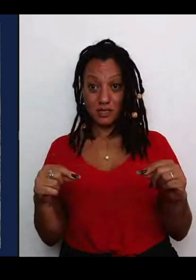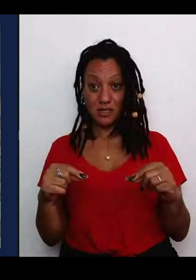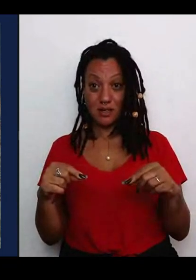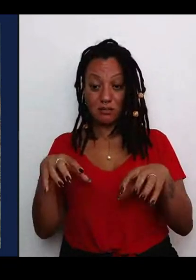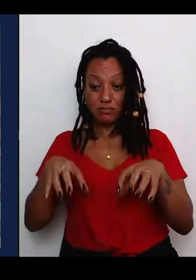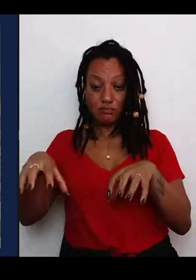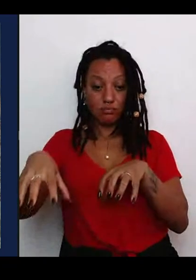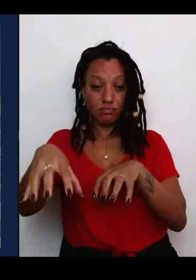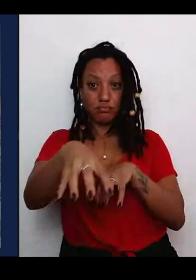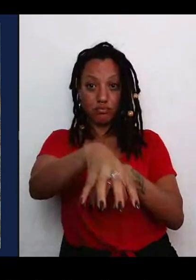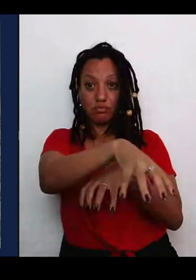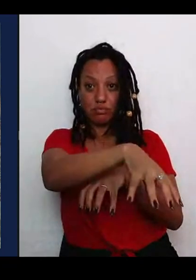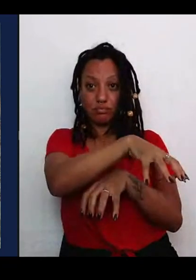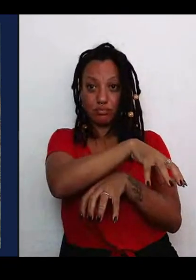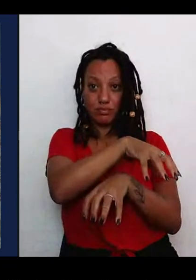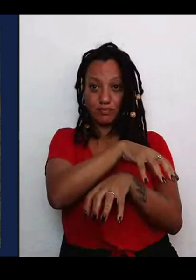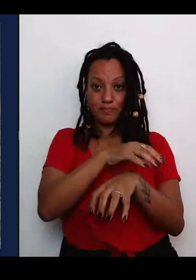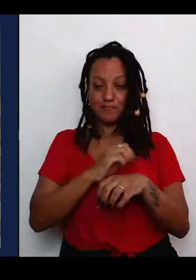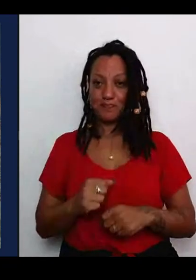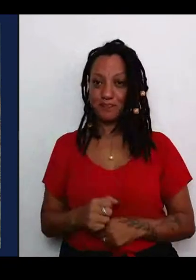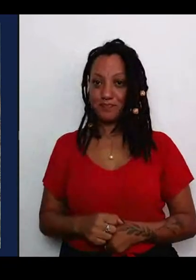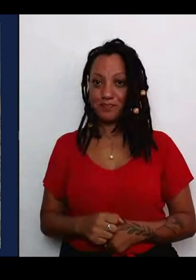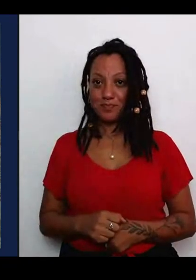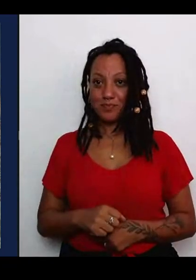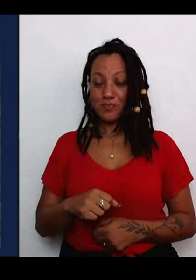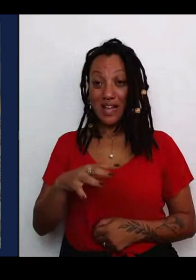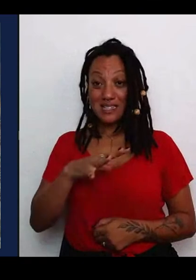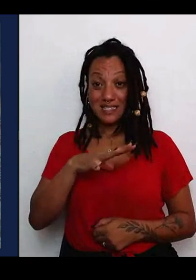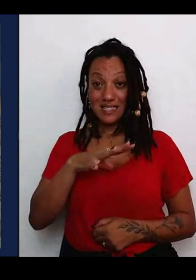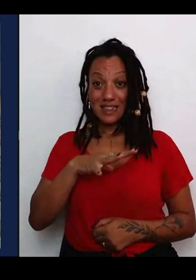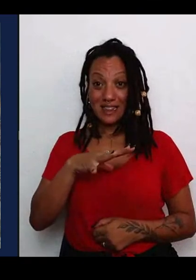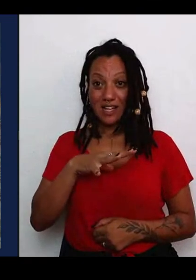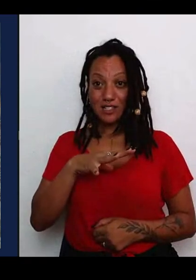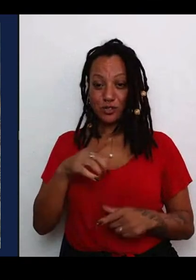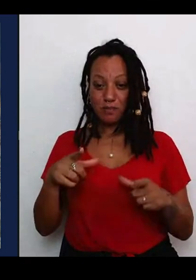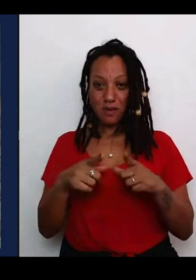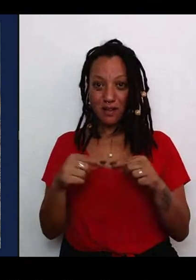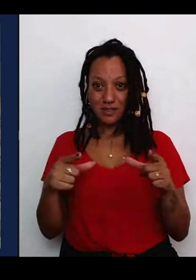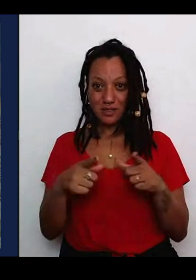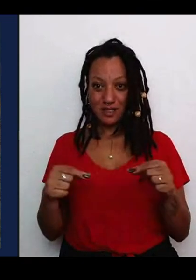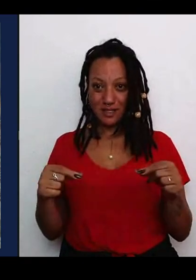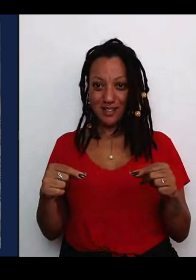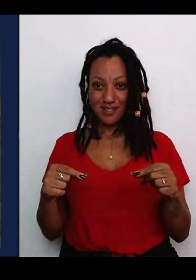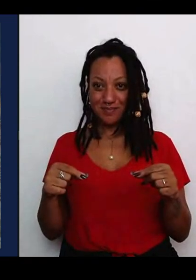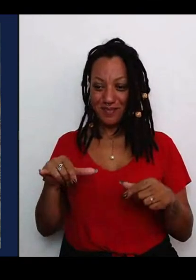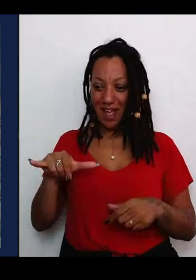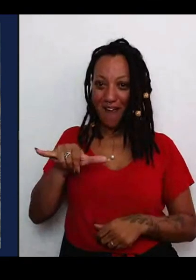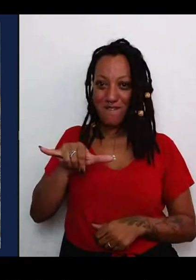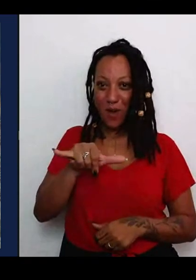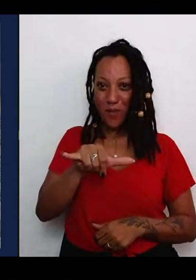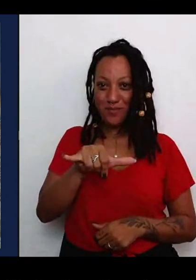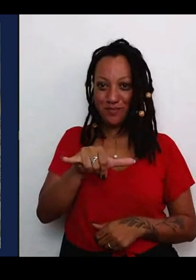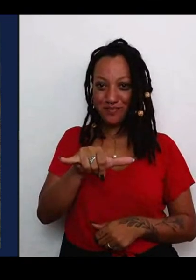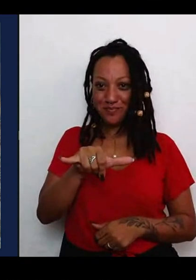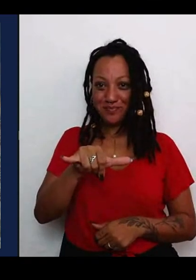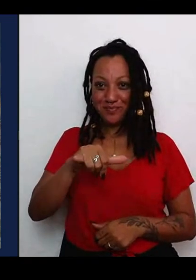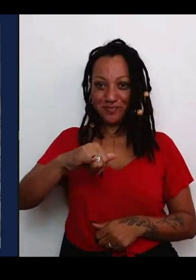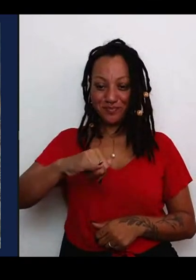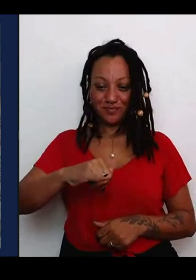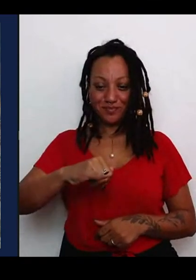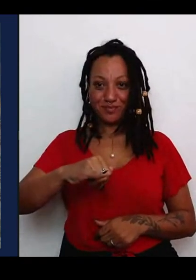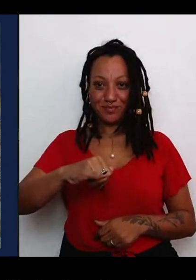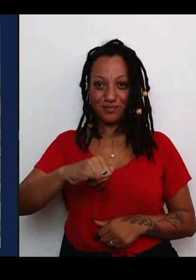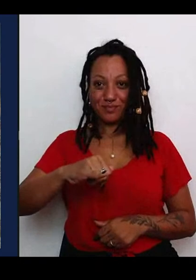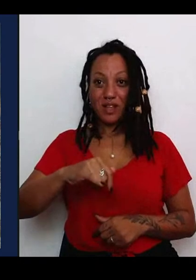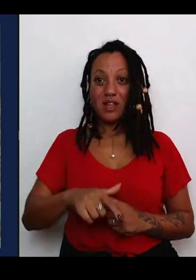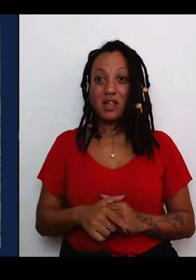airplane city of Brasilia um that is a place that she keeps returning to when when she travels there